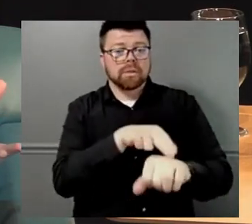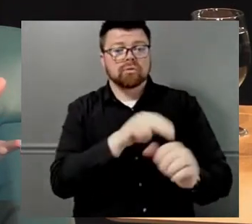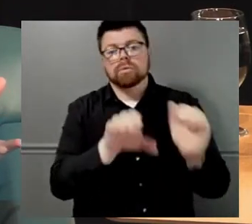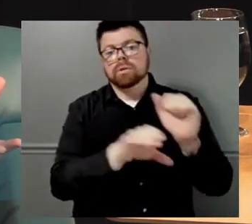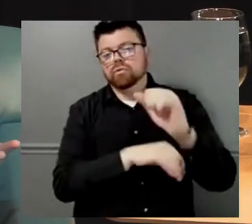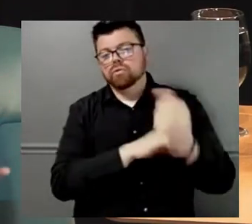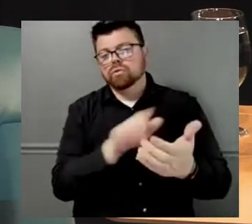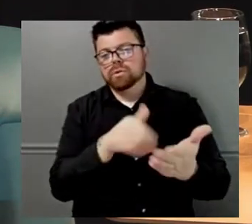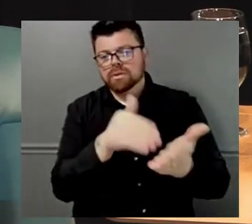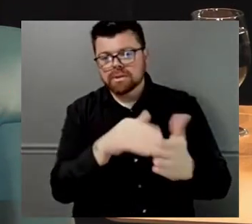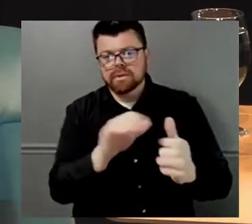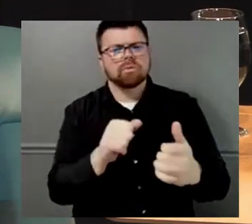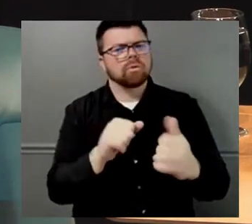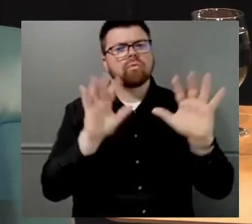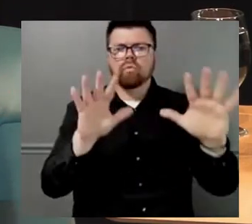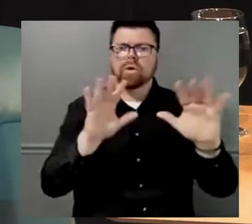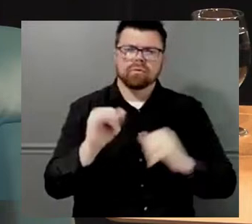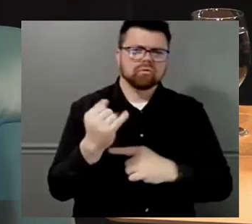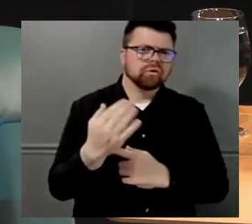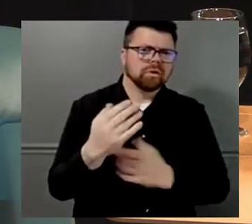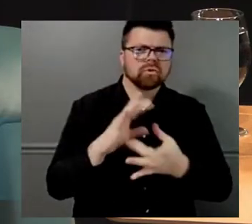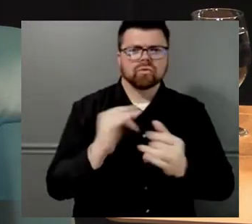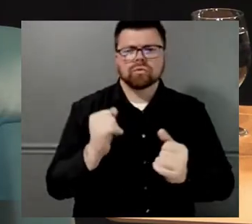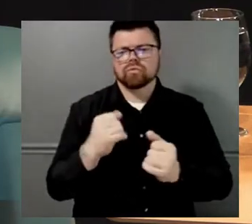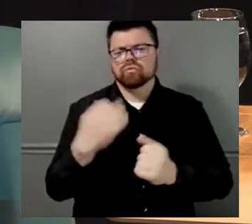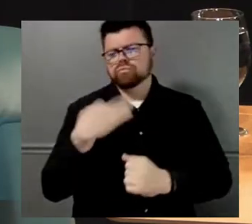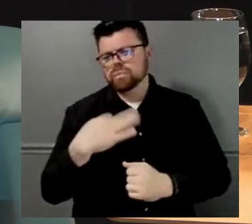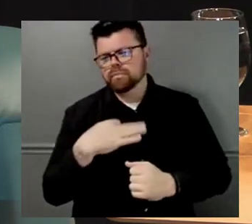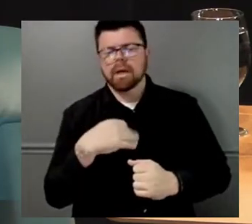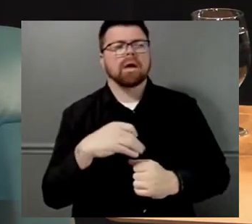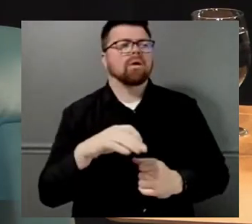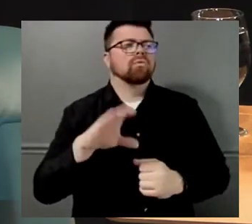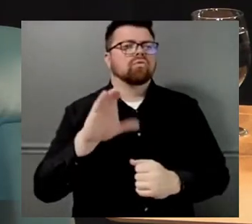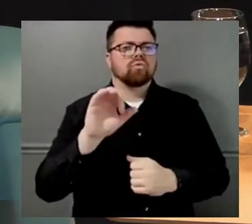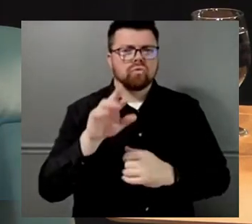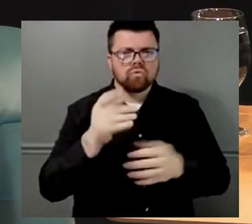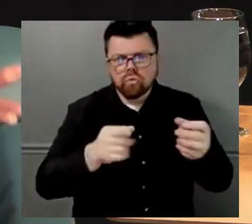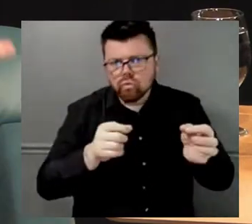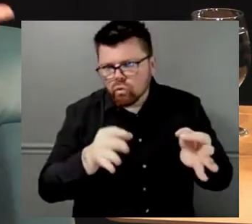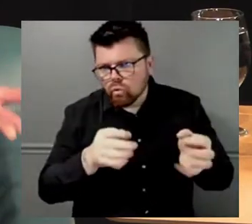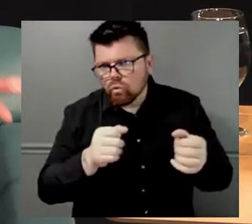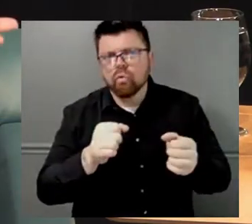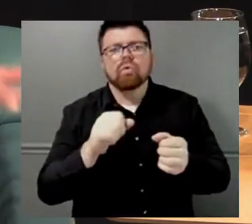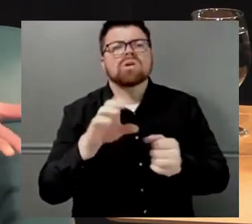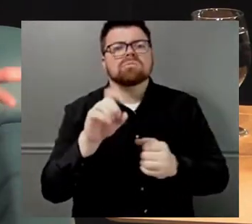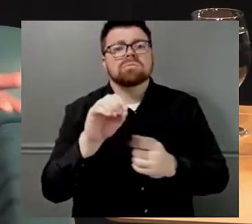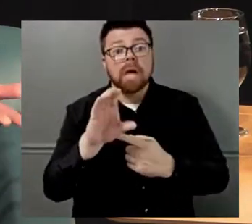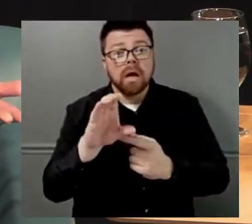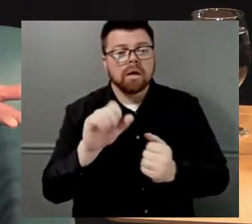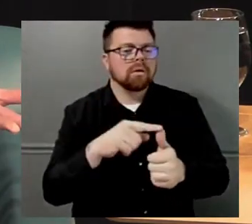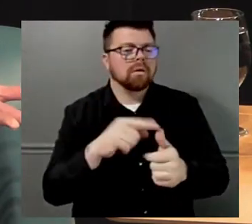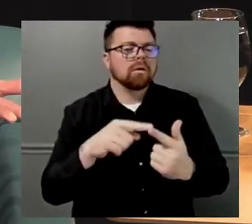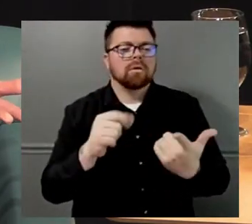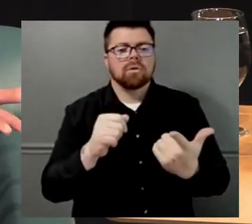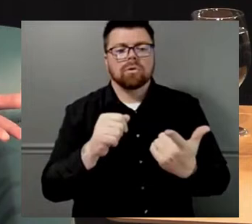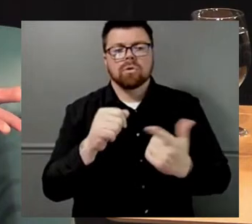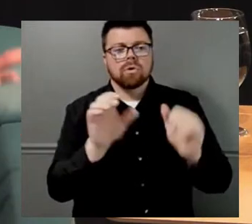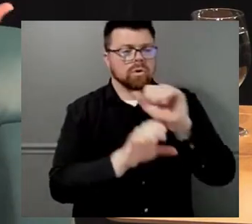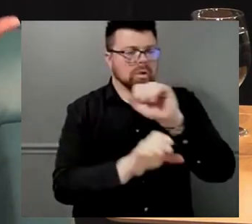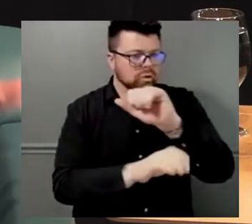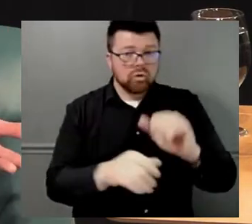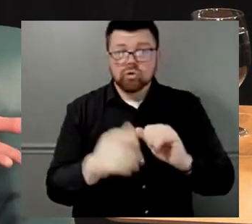will talk about cases on the court's docket, it will talk about concepts of constitutional law, and present people who have opposing